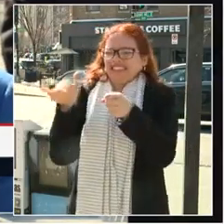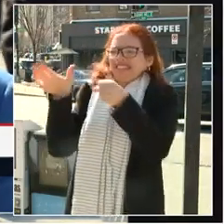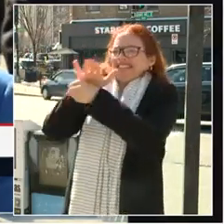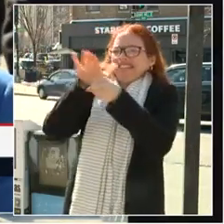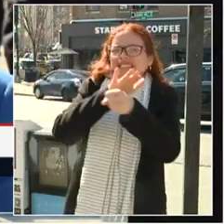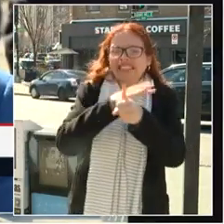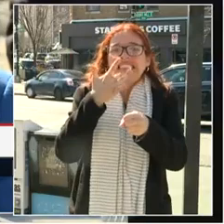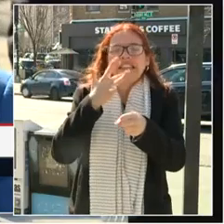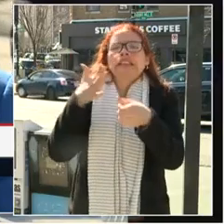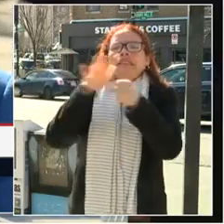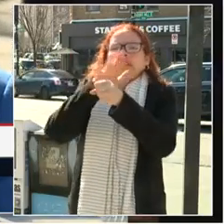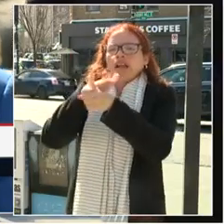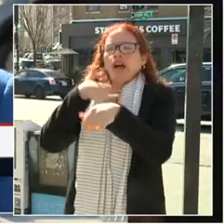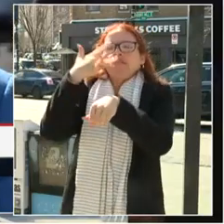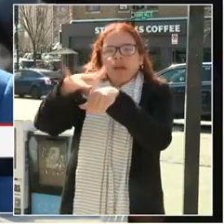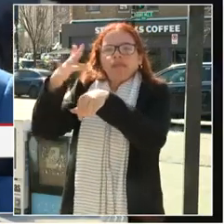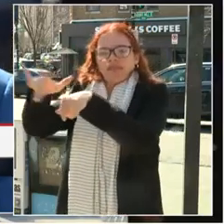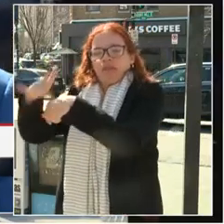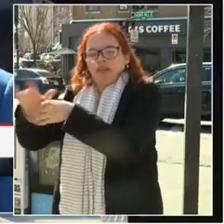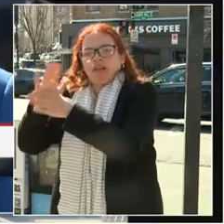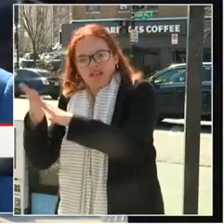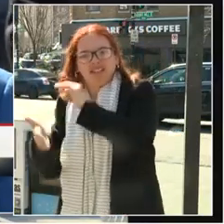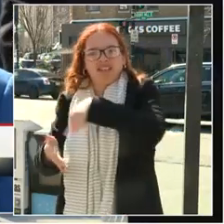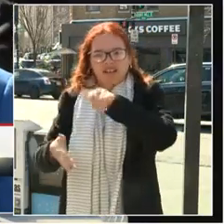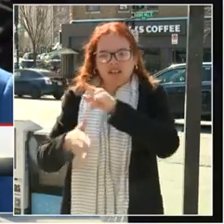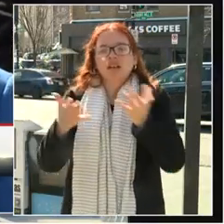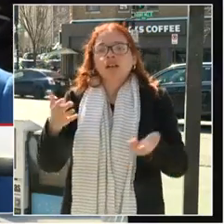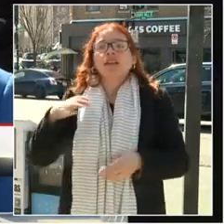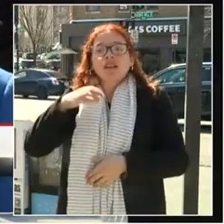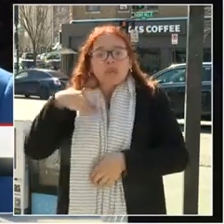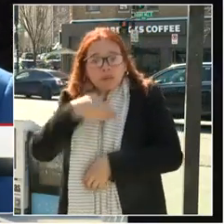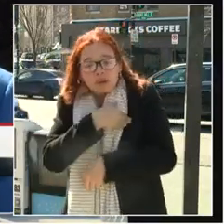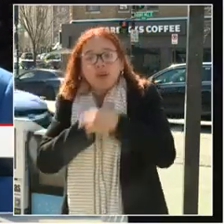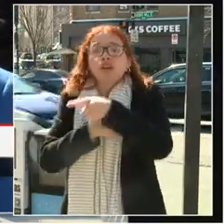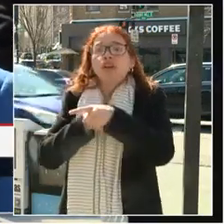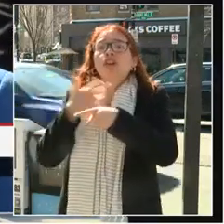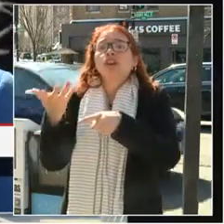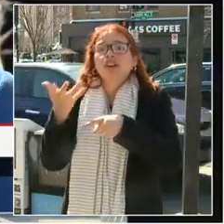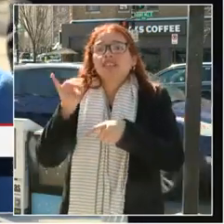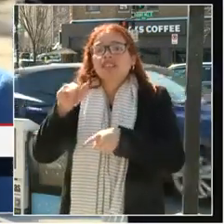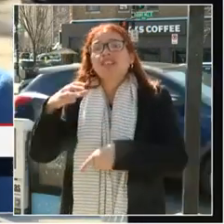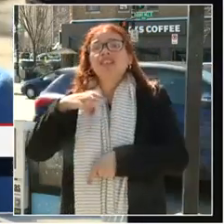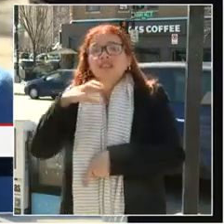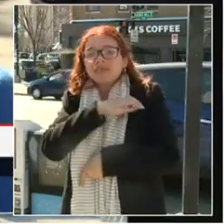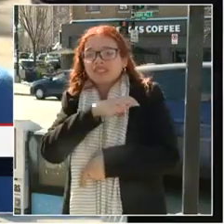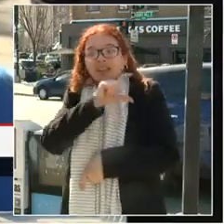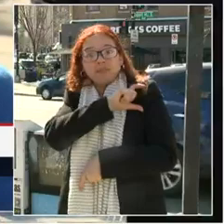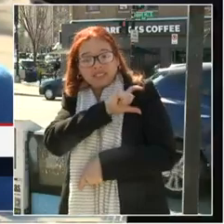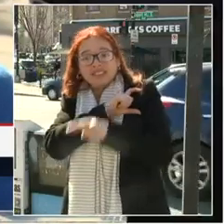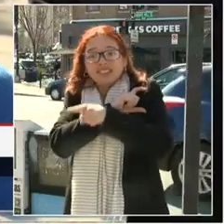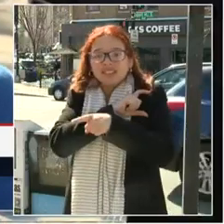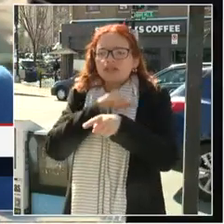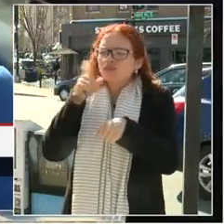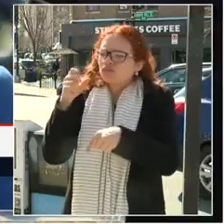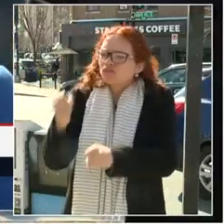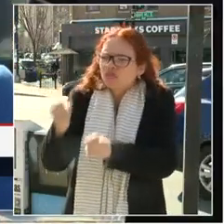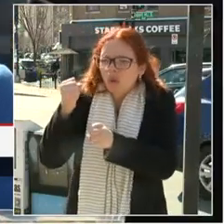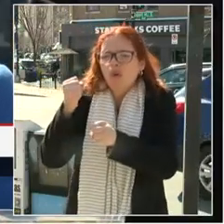members, we know it can be stronger, it can be community driven, it can be accountable, and we need more of